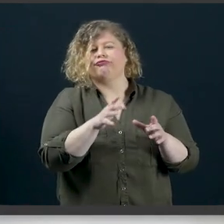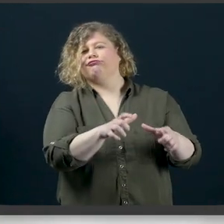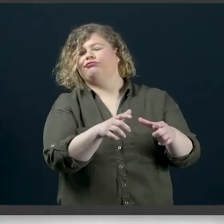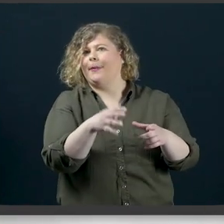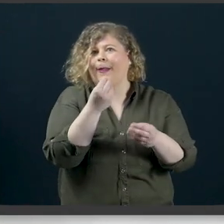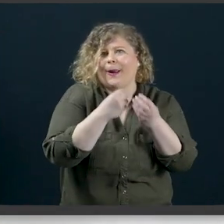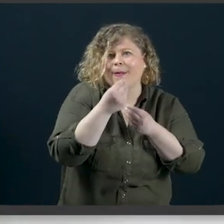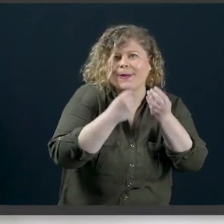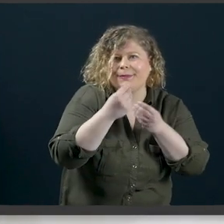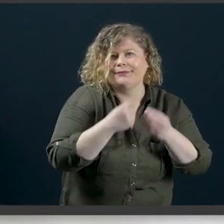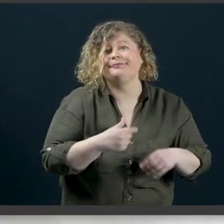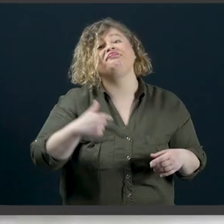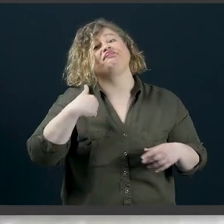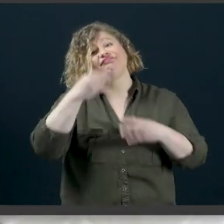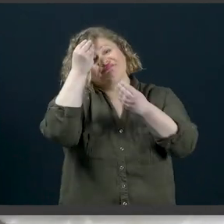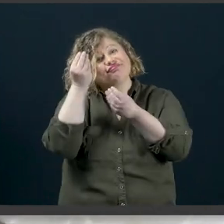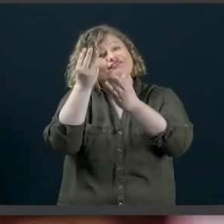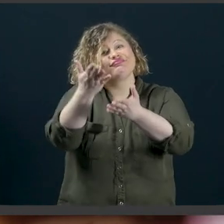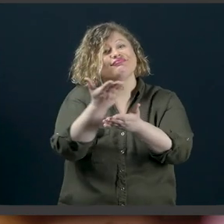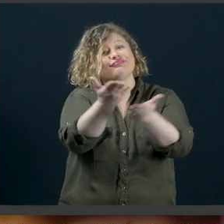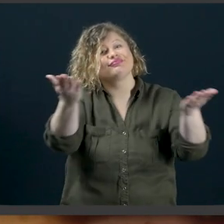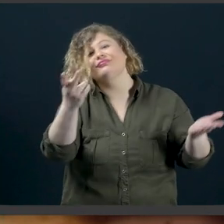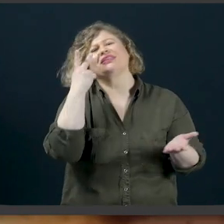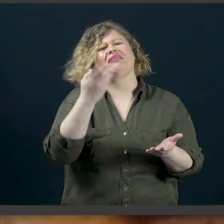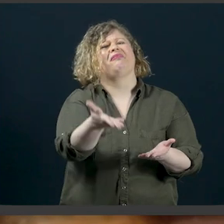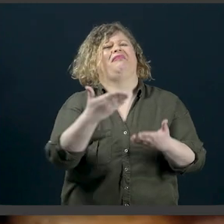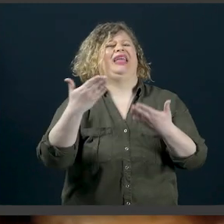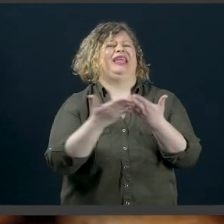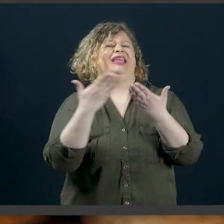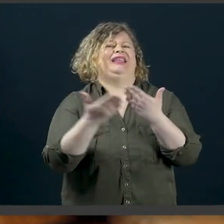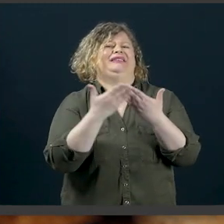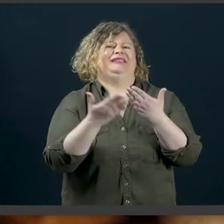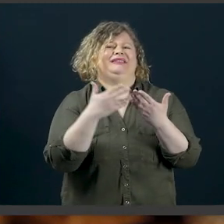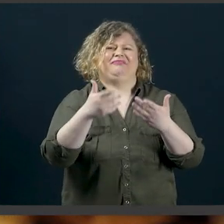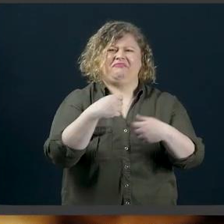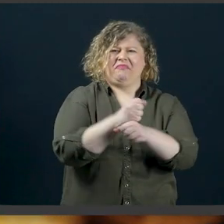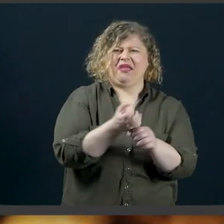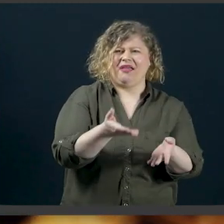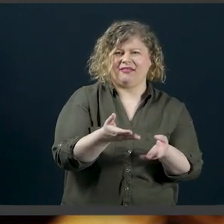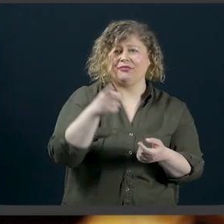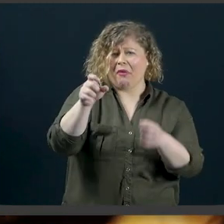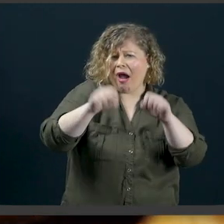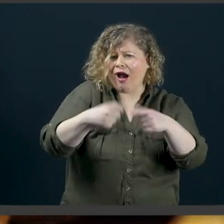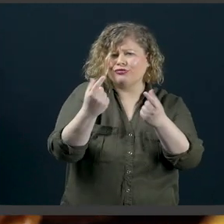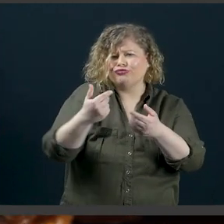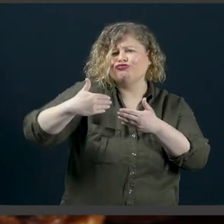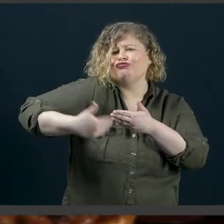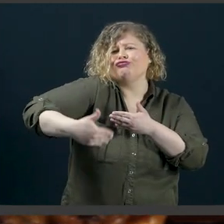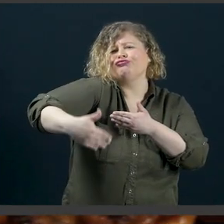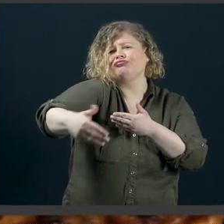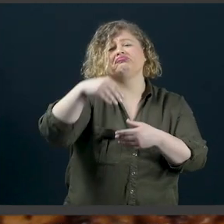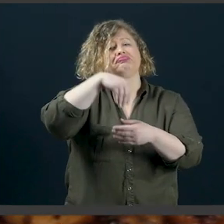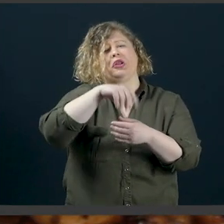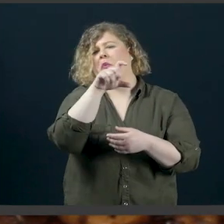dish I am warning you and you saw how easy it was to make you can do it any day of the